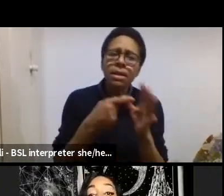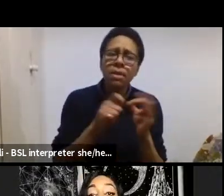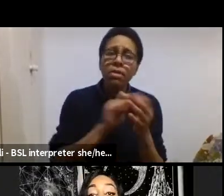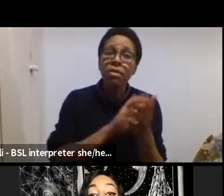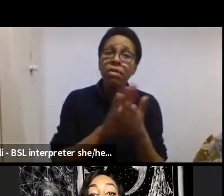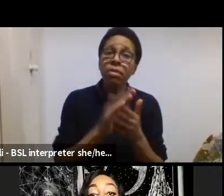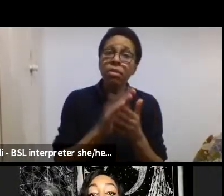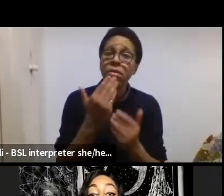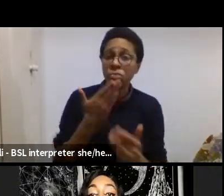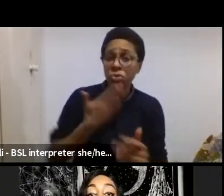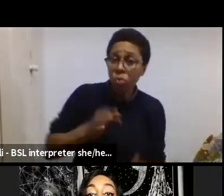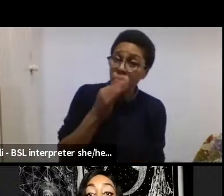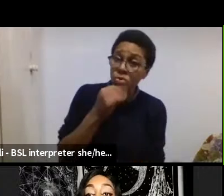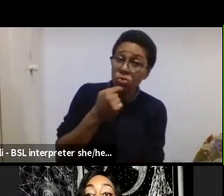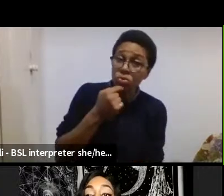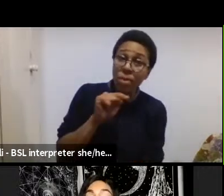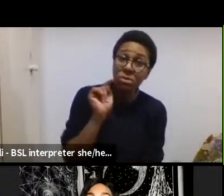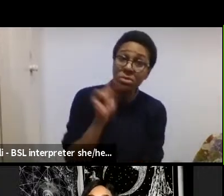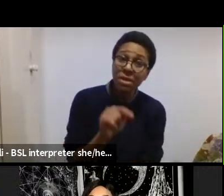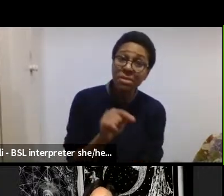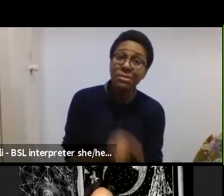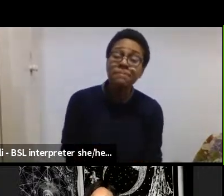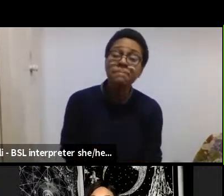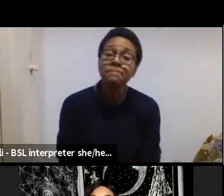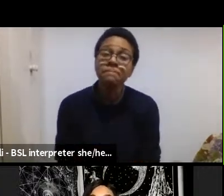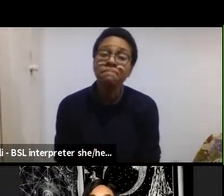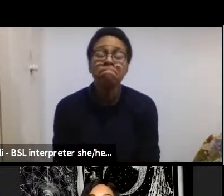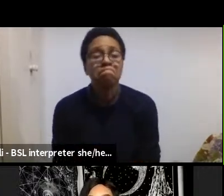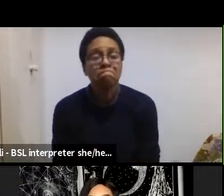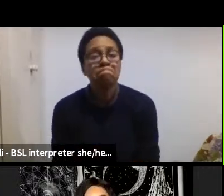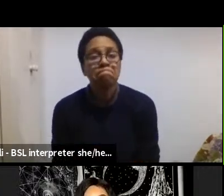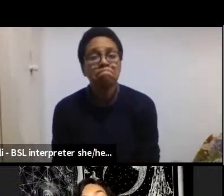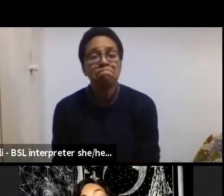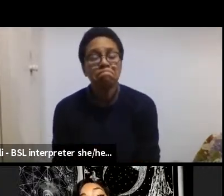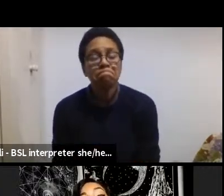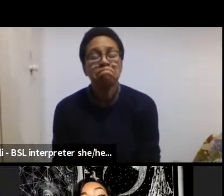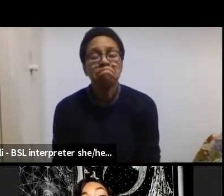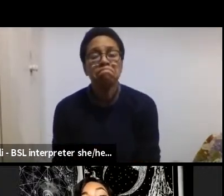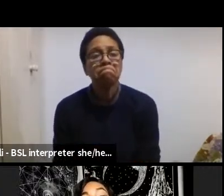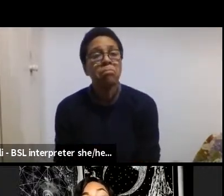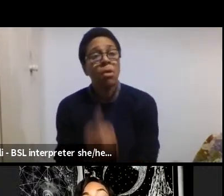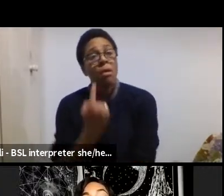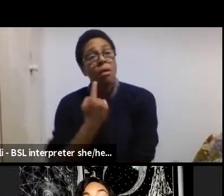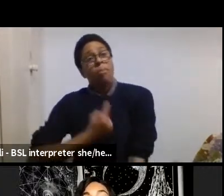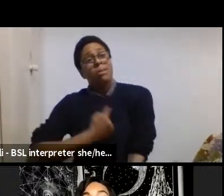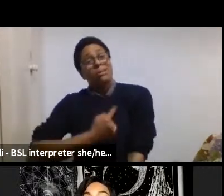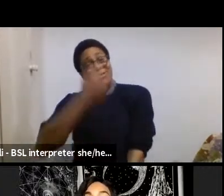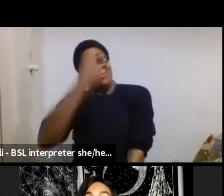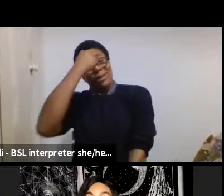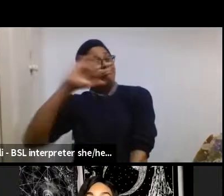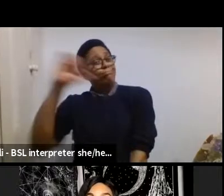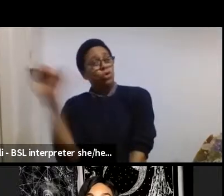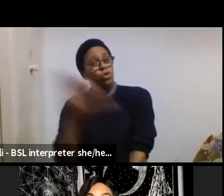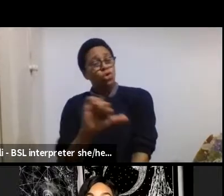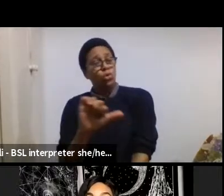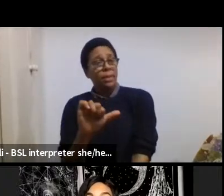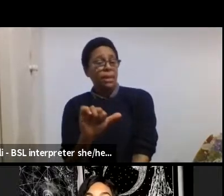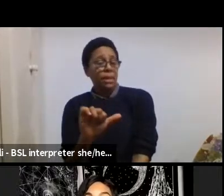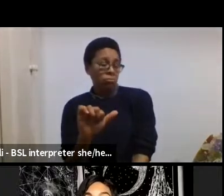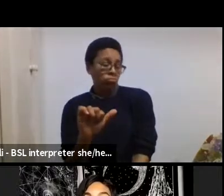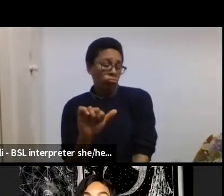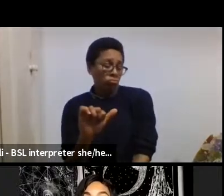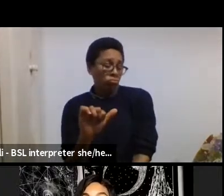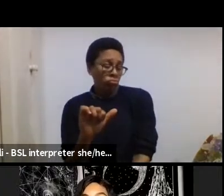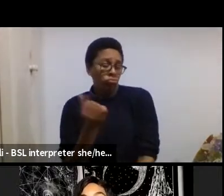Mm-hmm. I do think that it should be included, just to kind of prove in a way that it is a real orientation